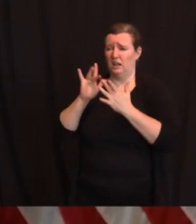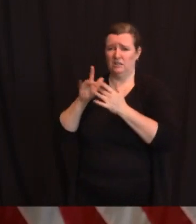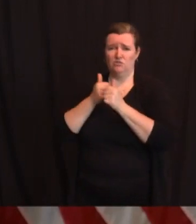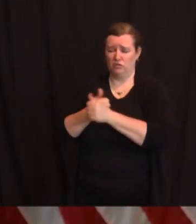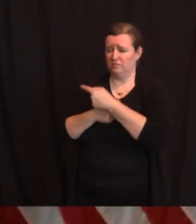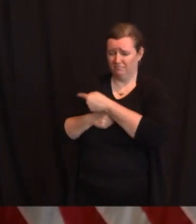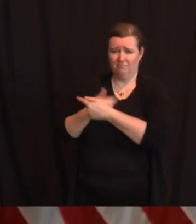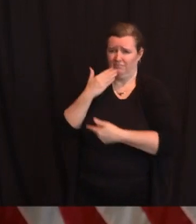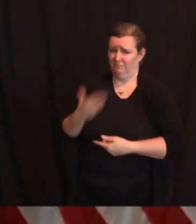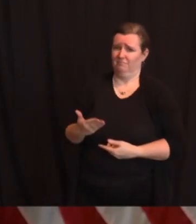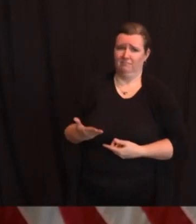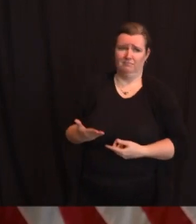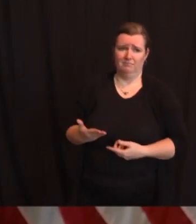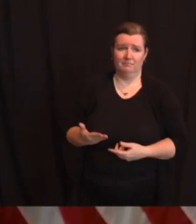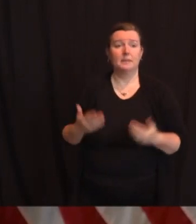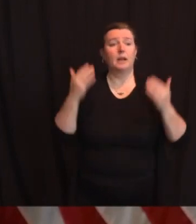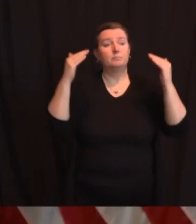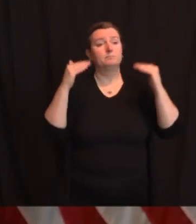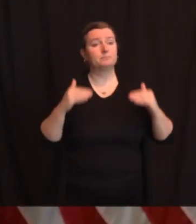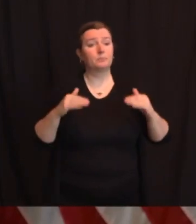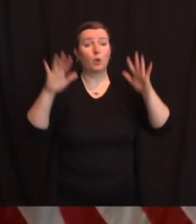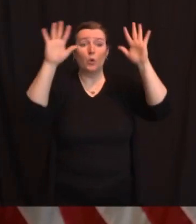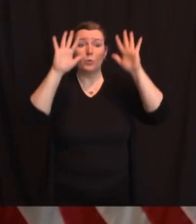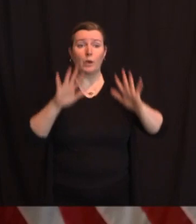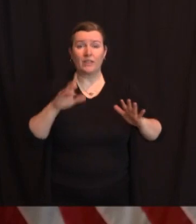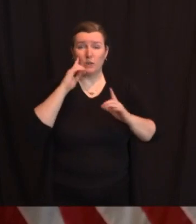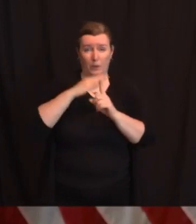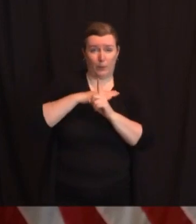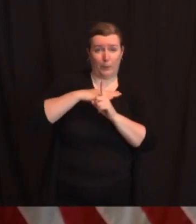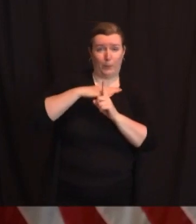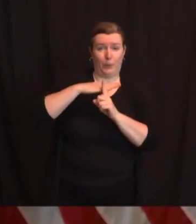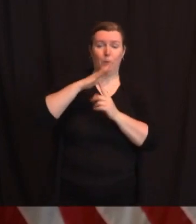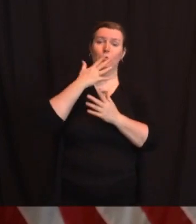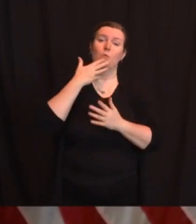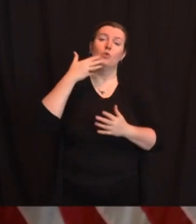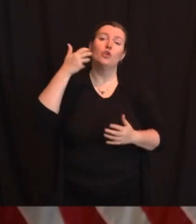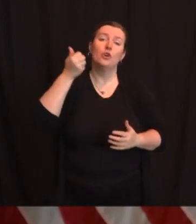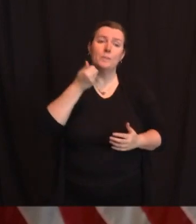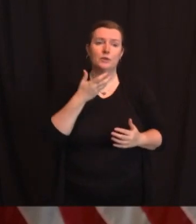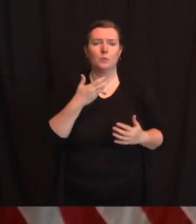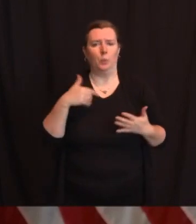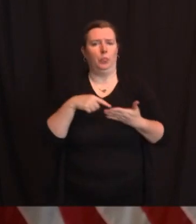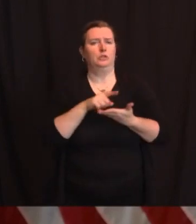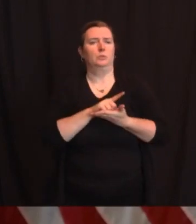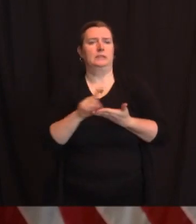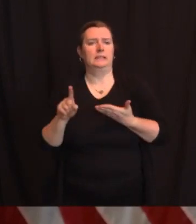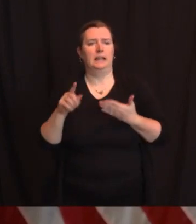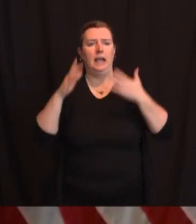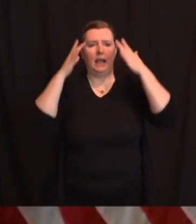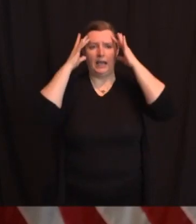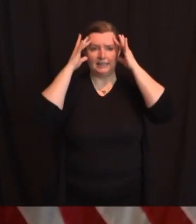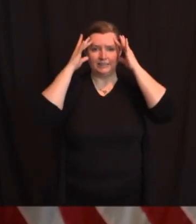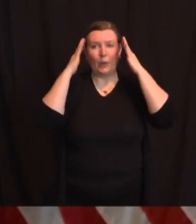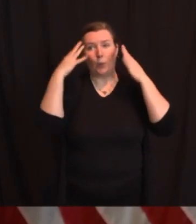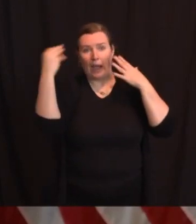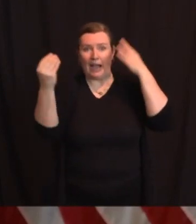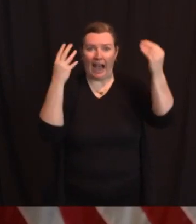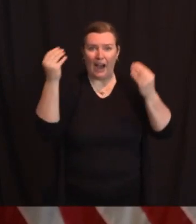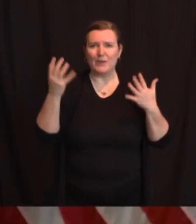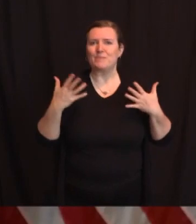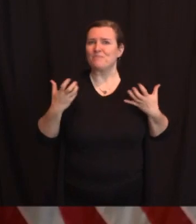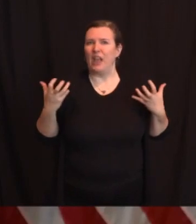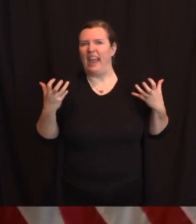good this week. Please, everybody, we know you're pulling your hair out. Please stay the course. It